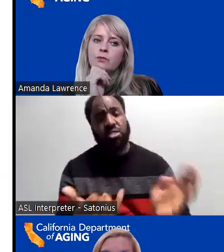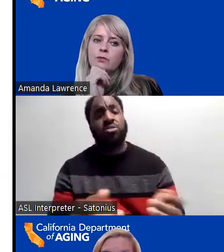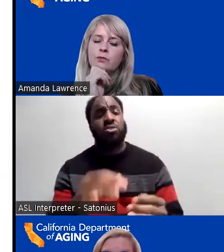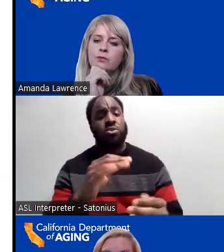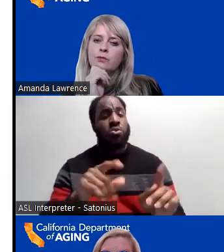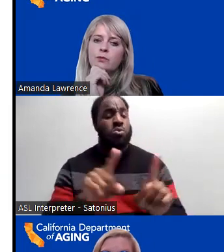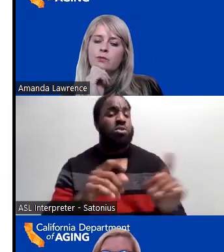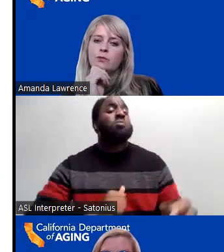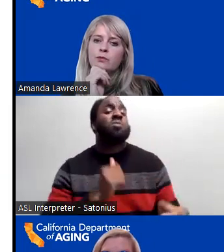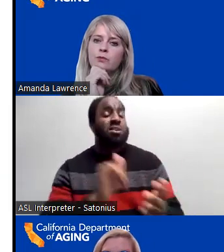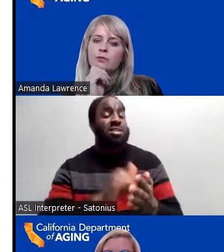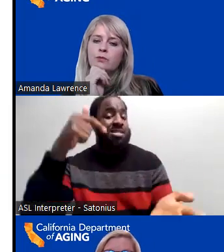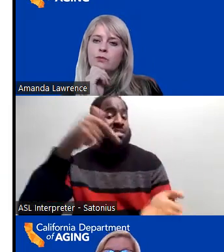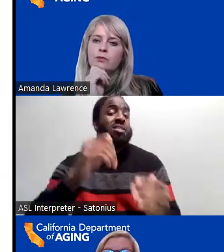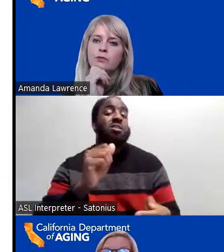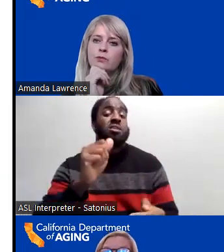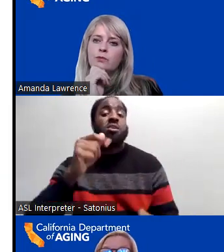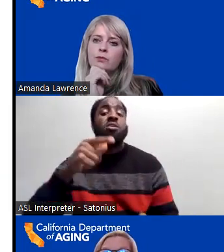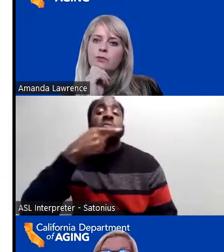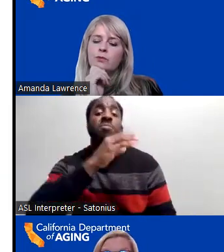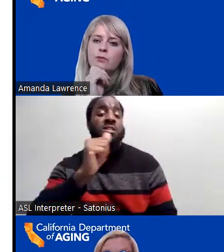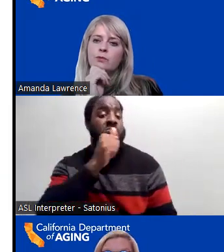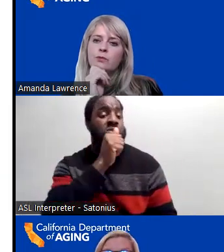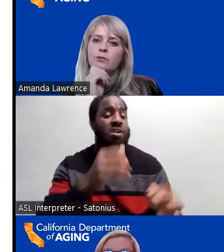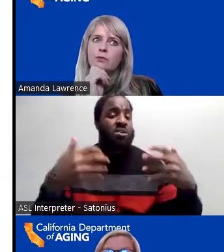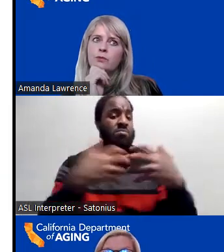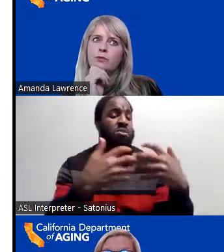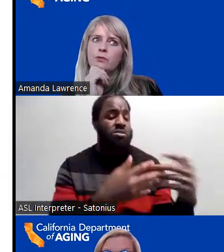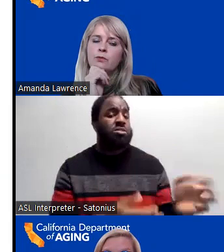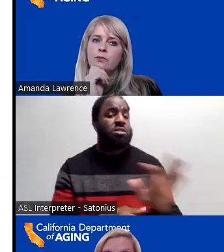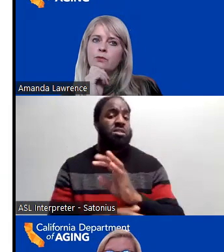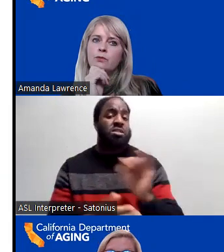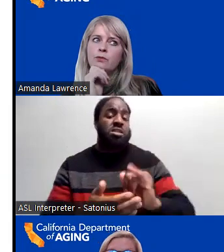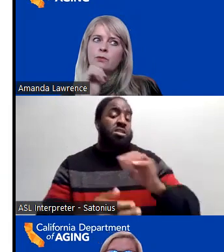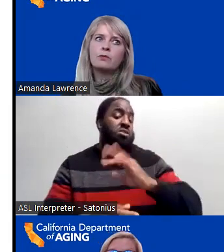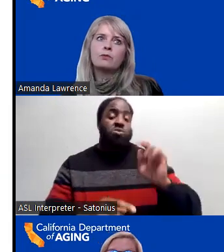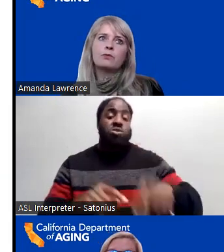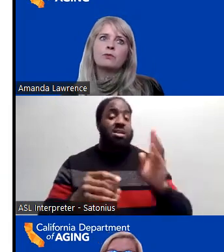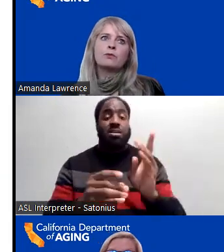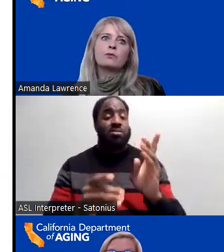a public-private partnership, and we absolutely could not have done this.